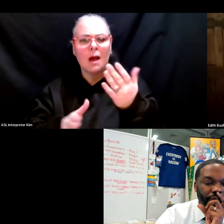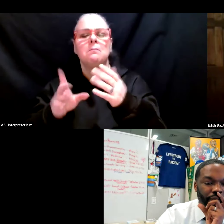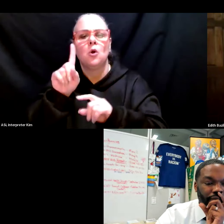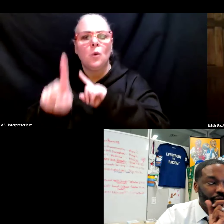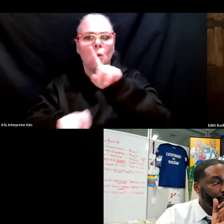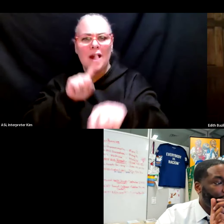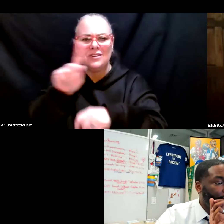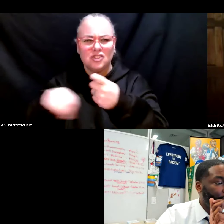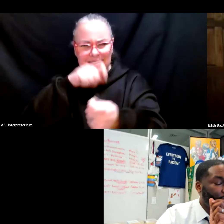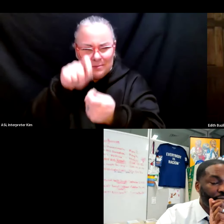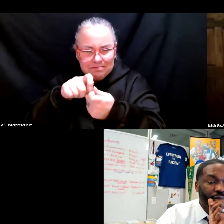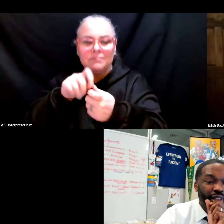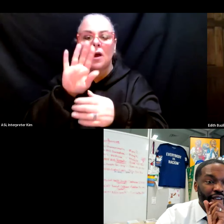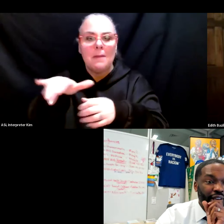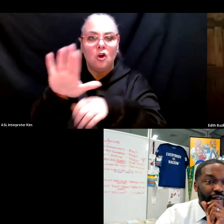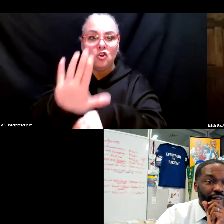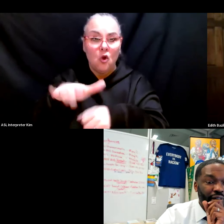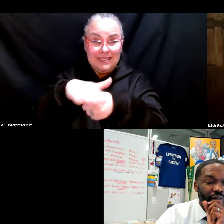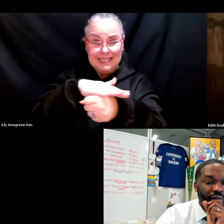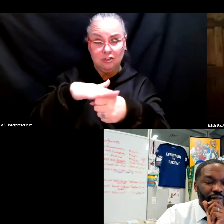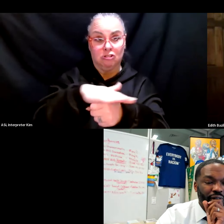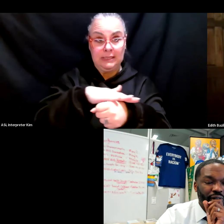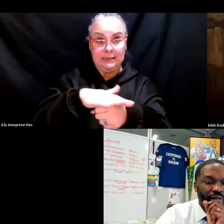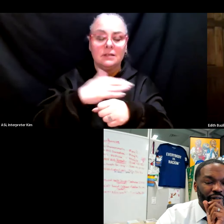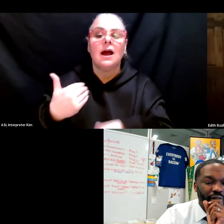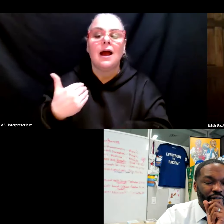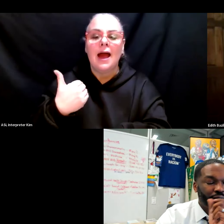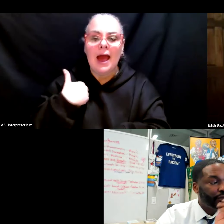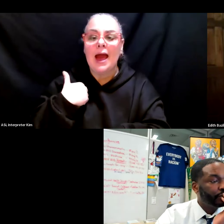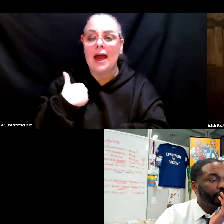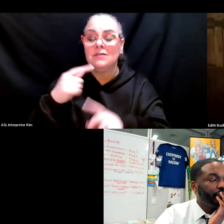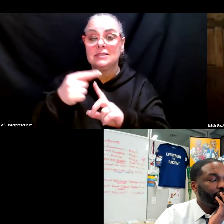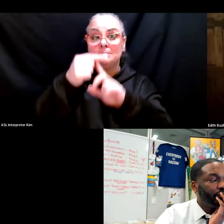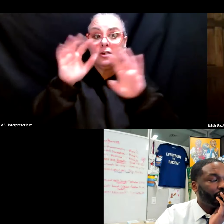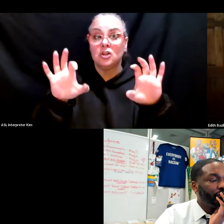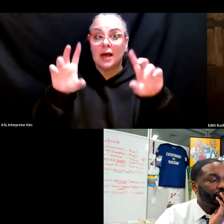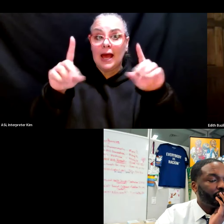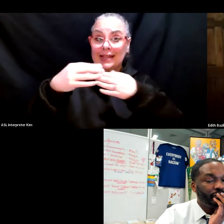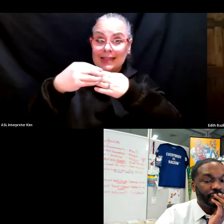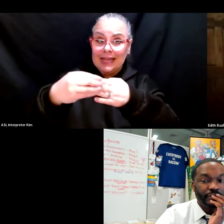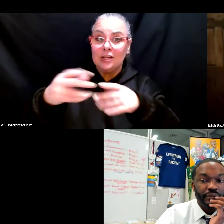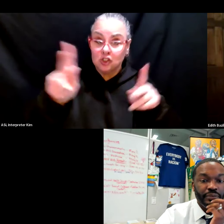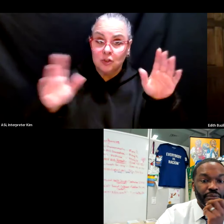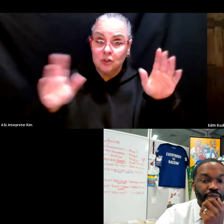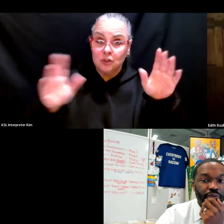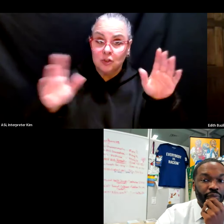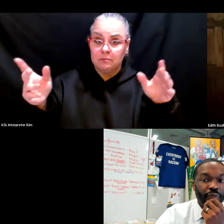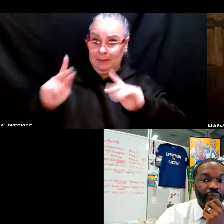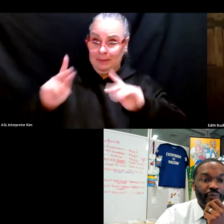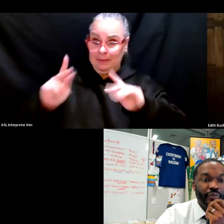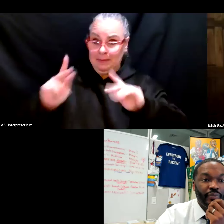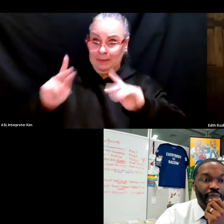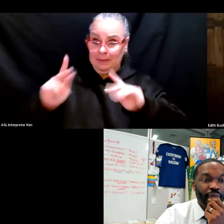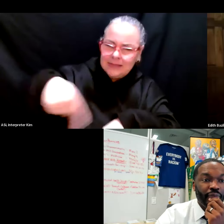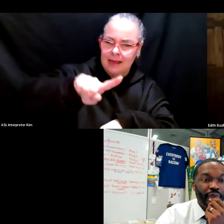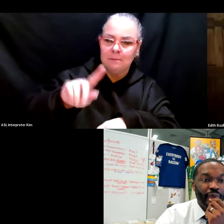specifically to the district. We do have special ed leadership here, and we would like to ask them questions as